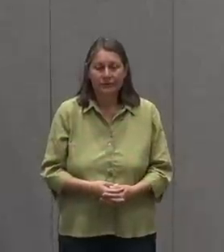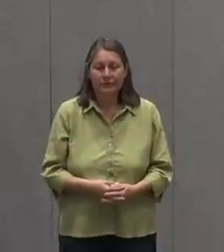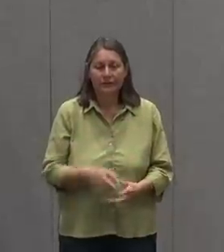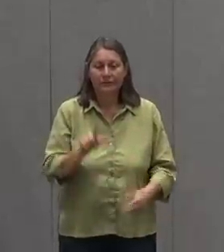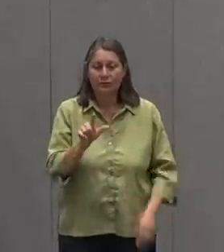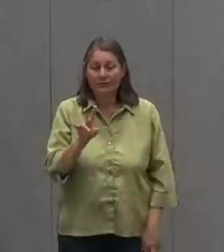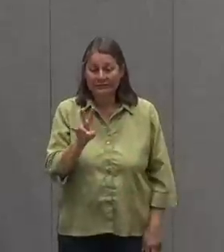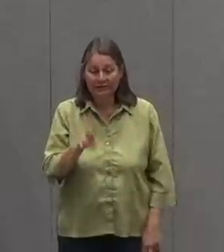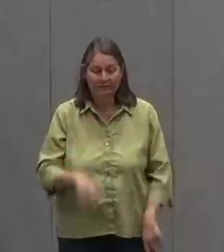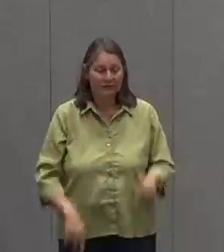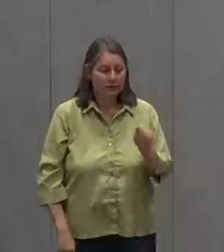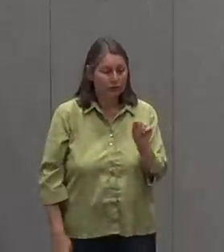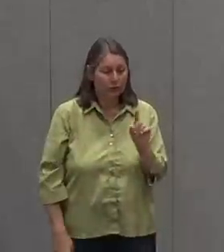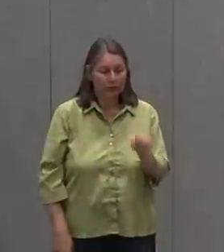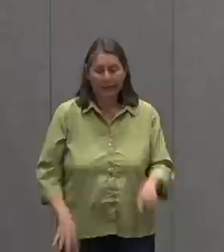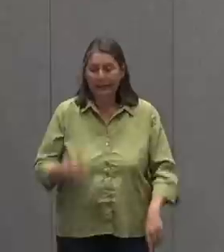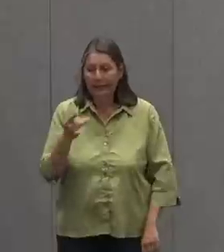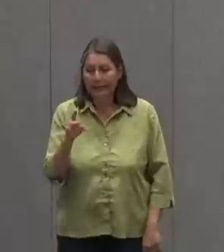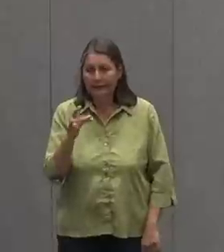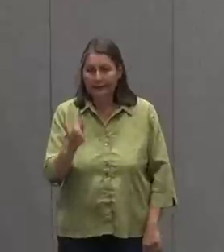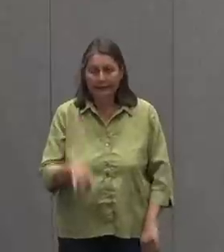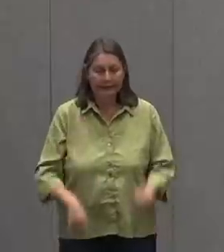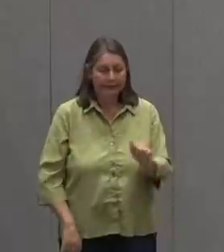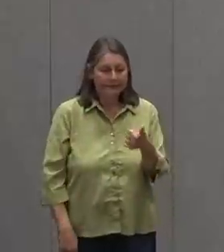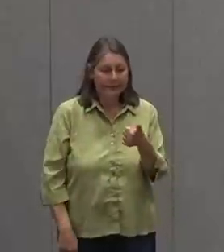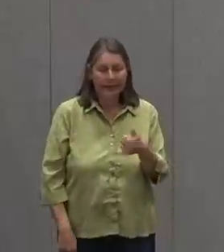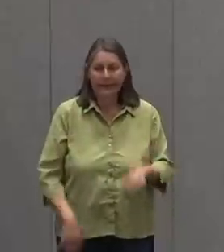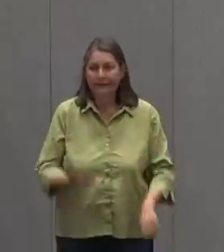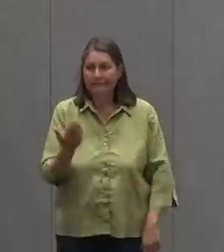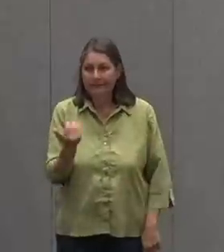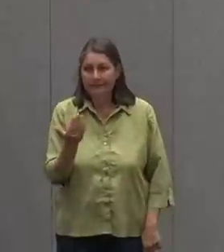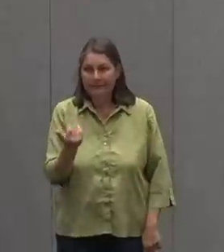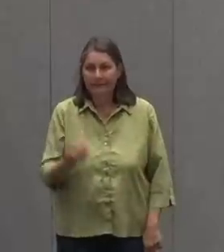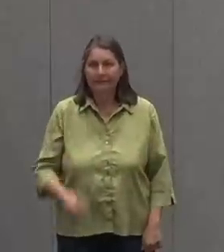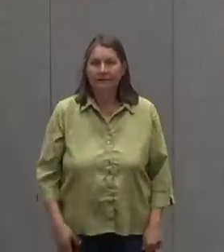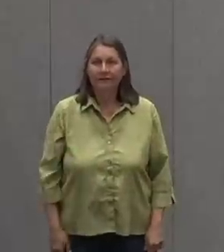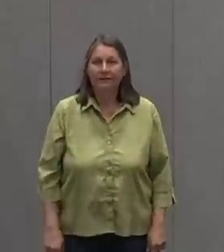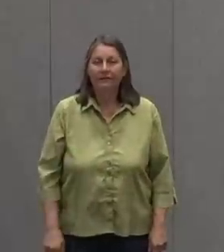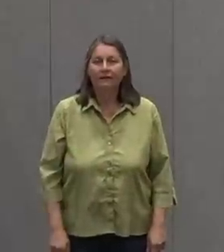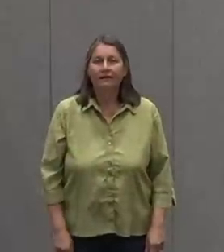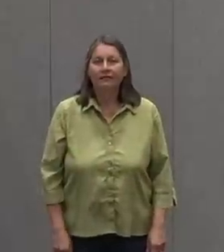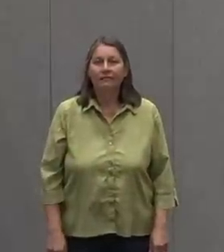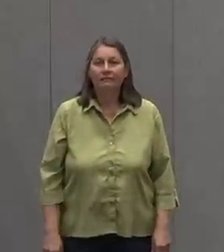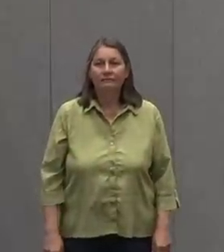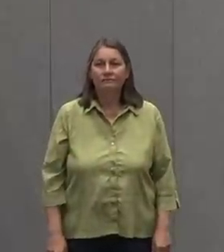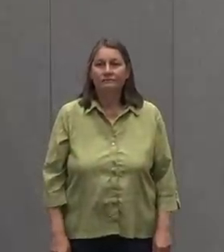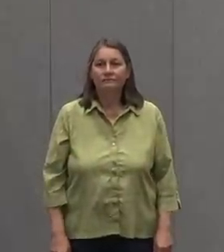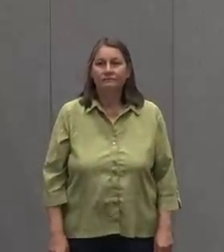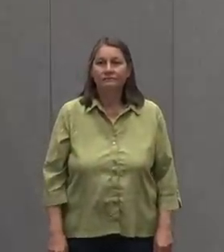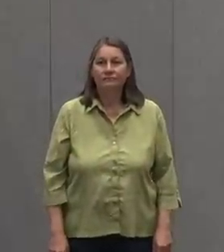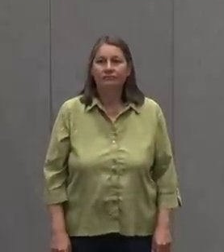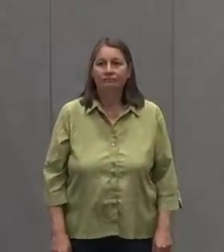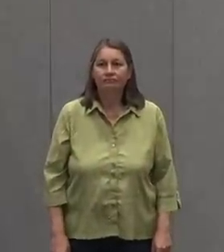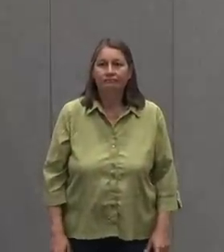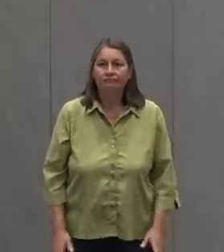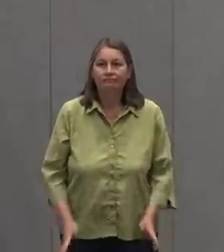20, 18, 10, and 15. So let me see. I'm going to put